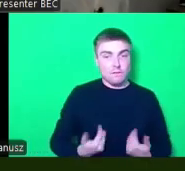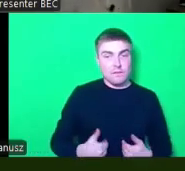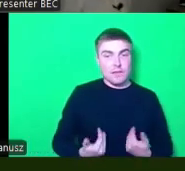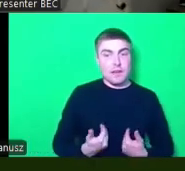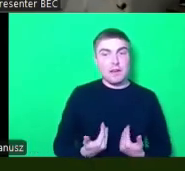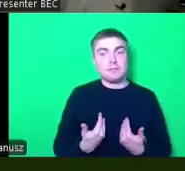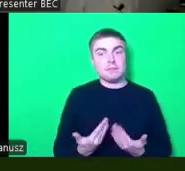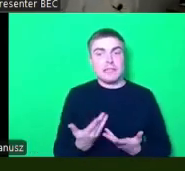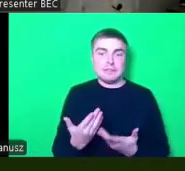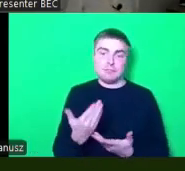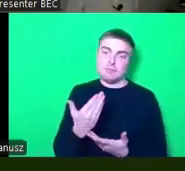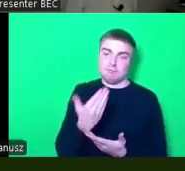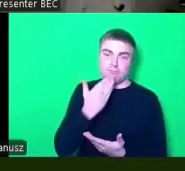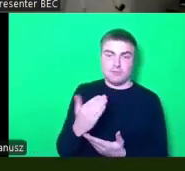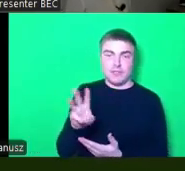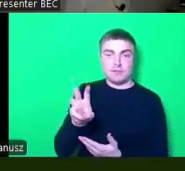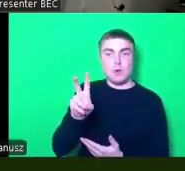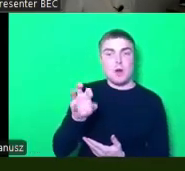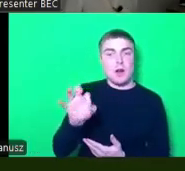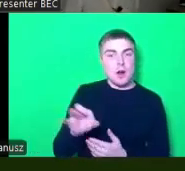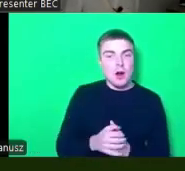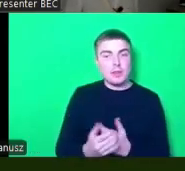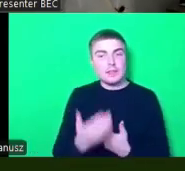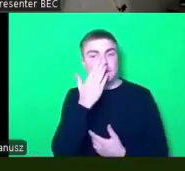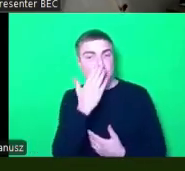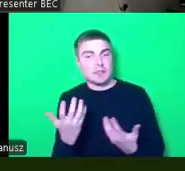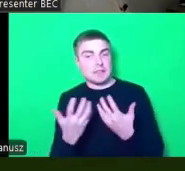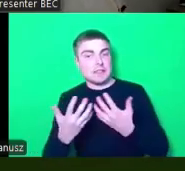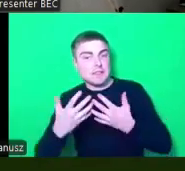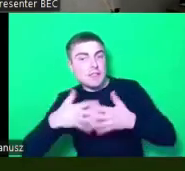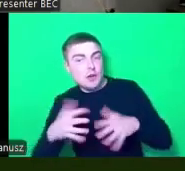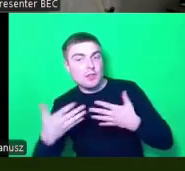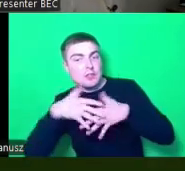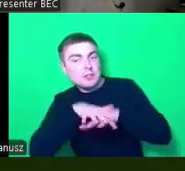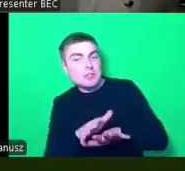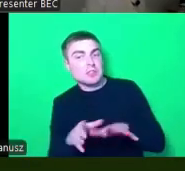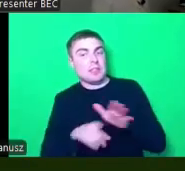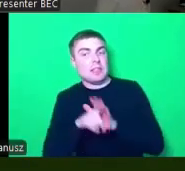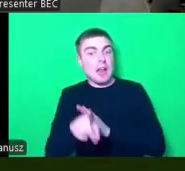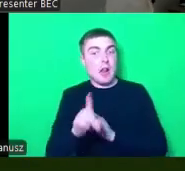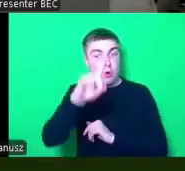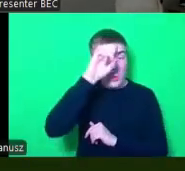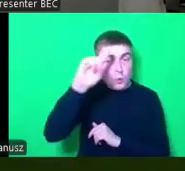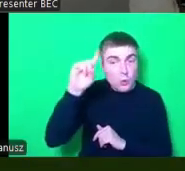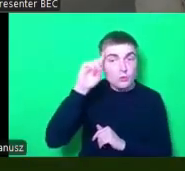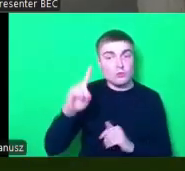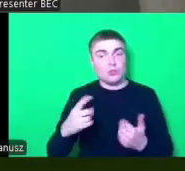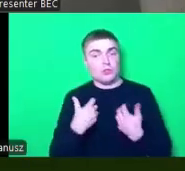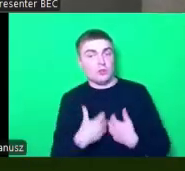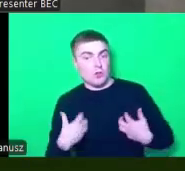integrated, unifying approach to balance and optimize the health of people, animals, and the environment. So it's the idea